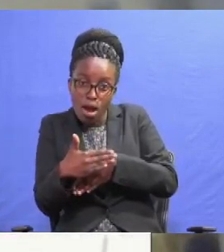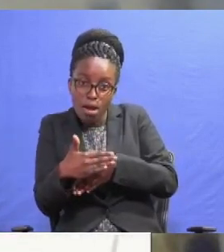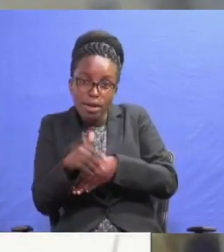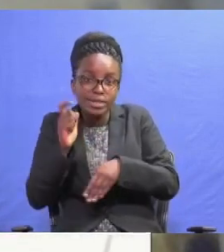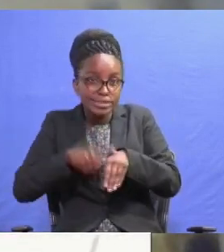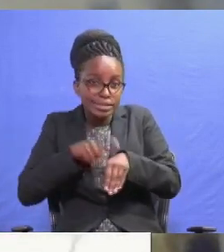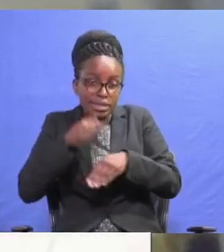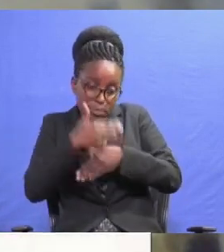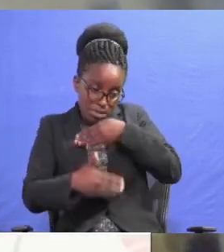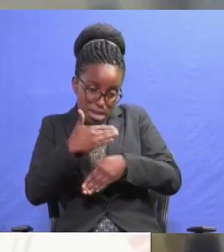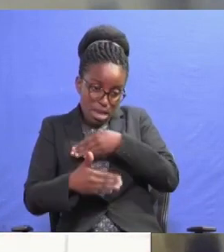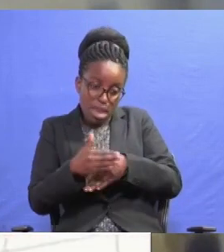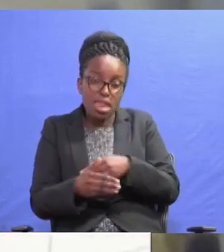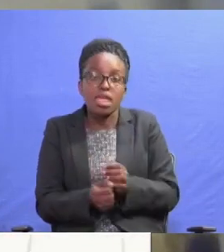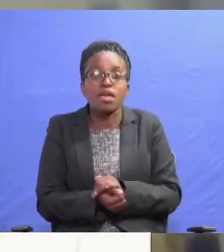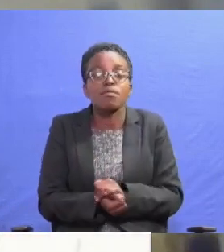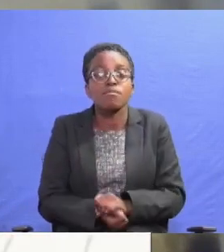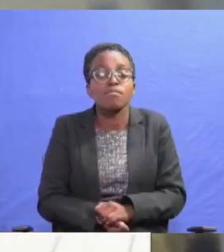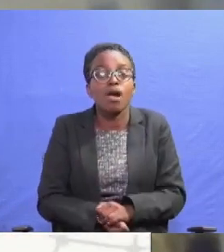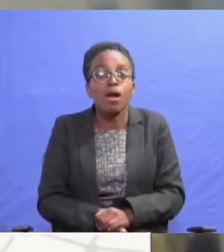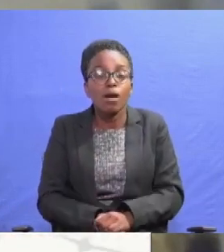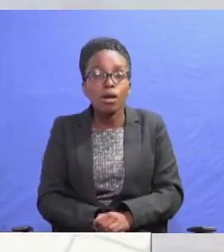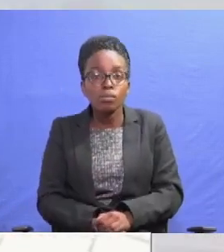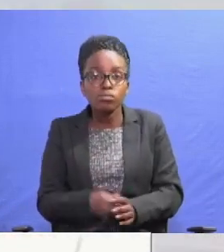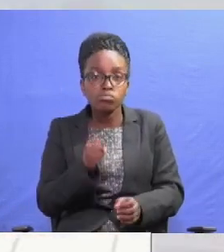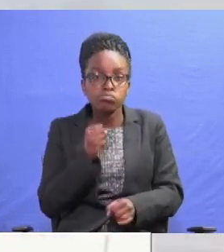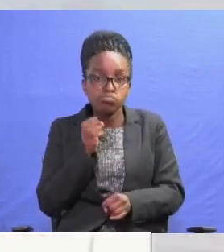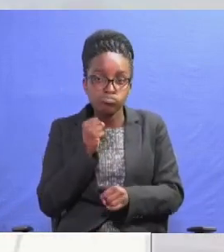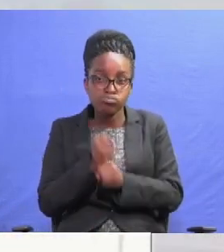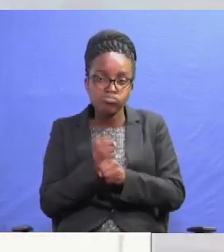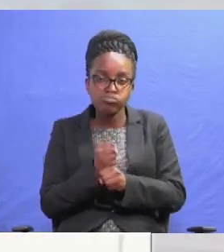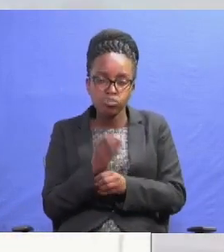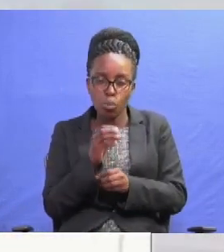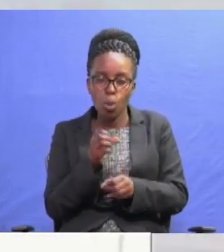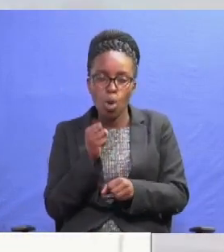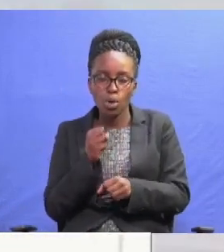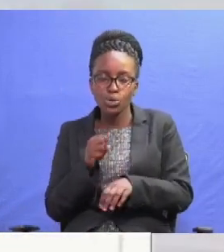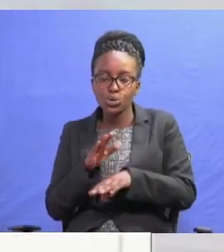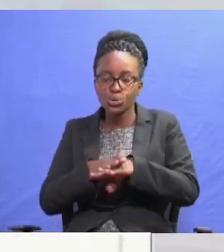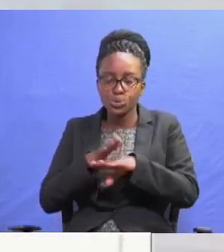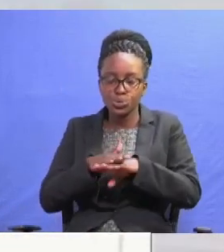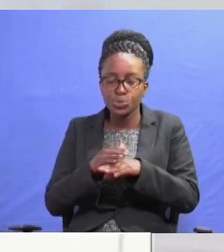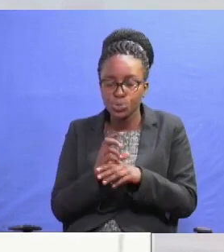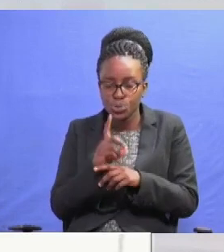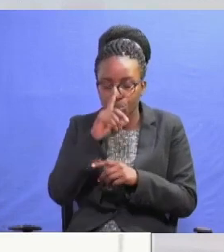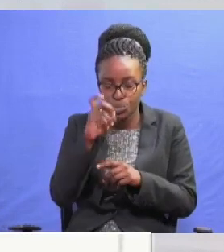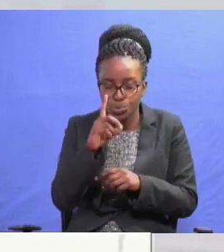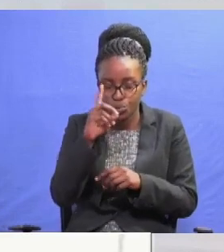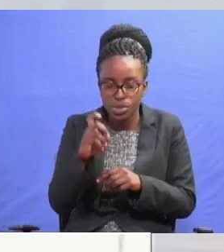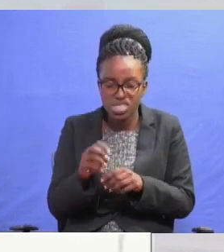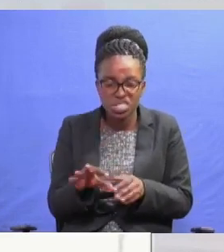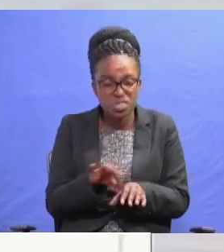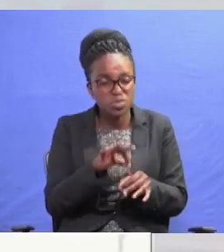channels, then you are done. All right, and that's a very good question, Prof. Where will it find you? Well, there is what we